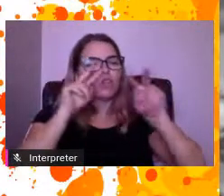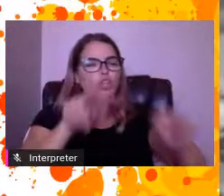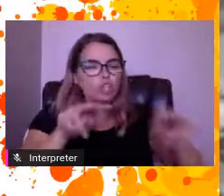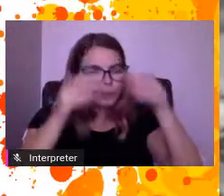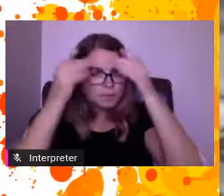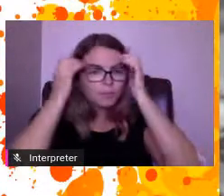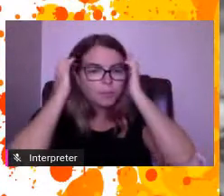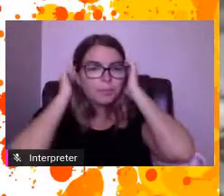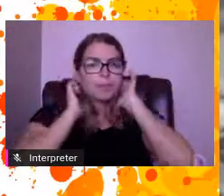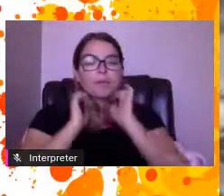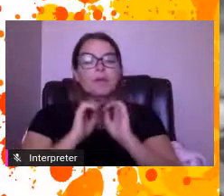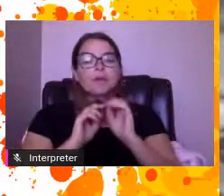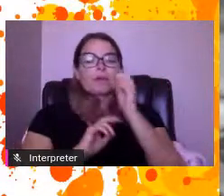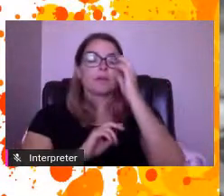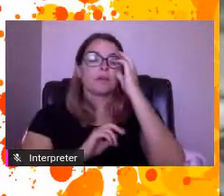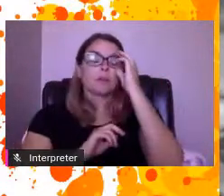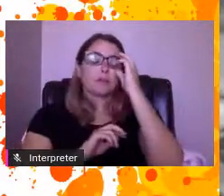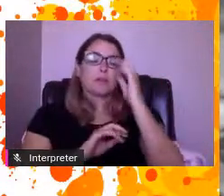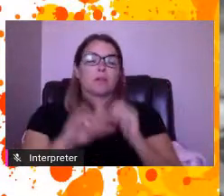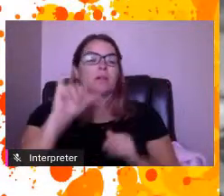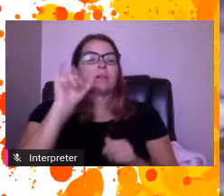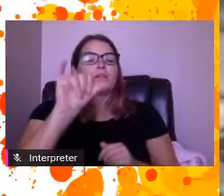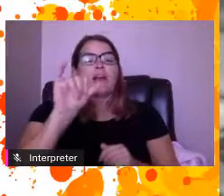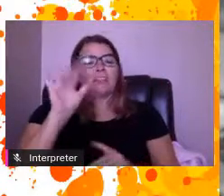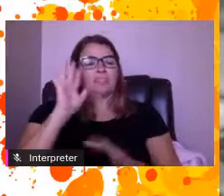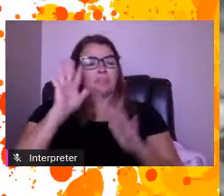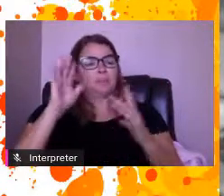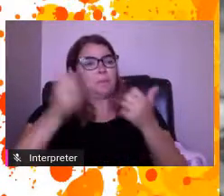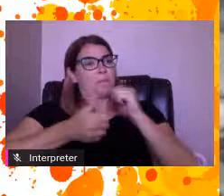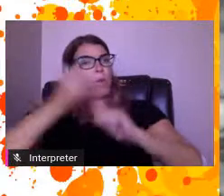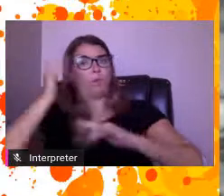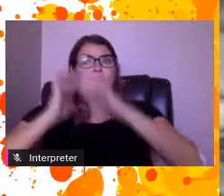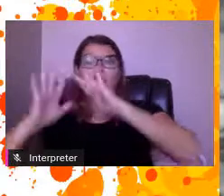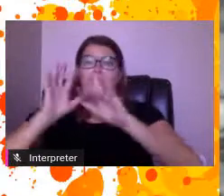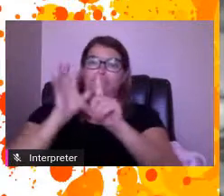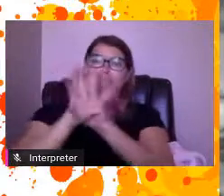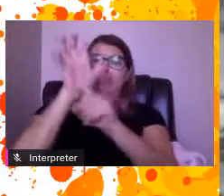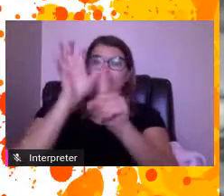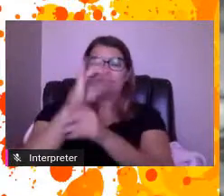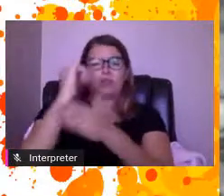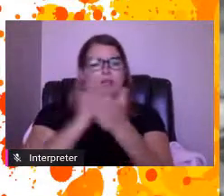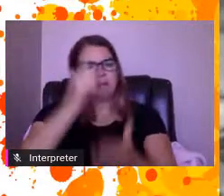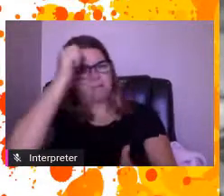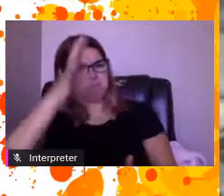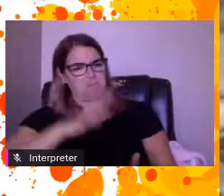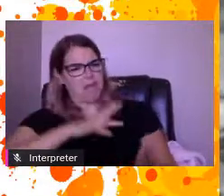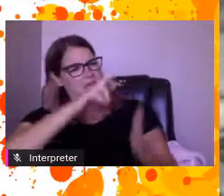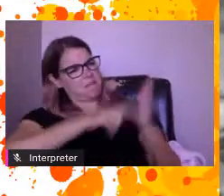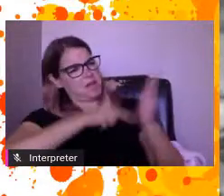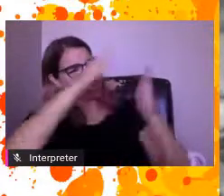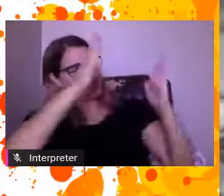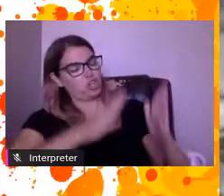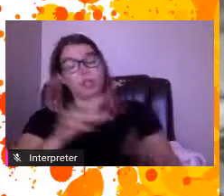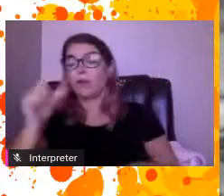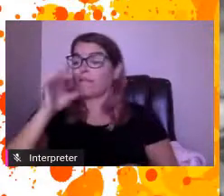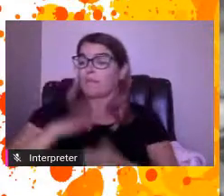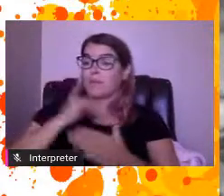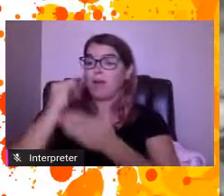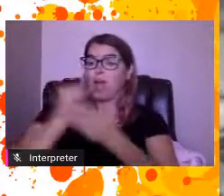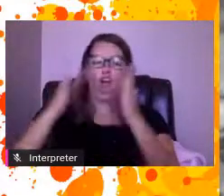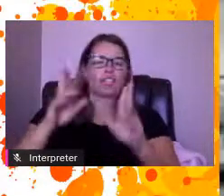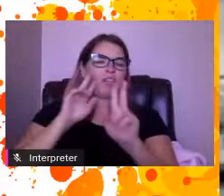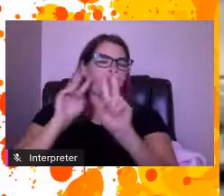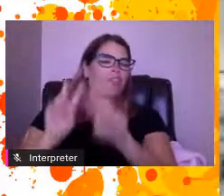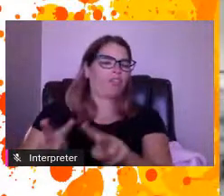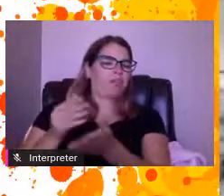The heyday of modern art was dominated by powerful male painters, while the work of female artists was often dismissed as less